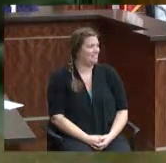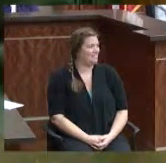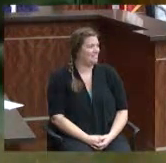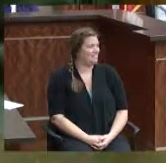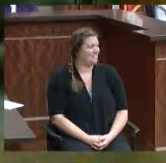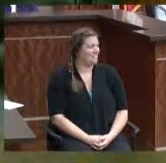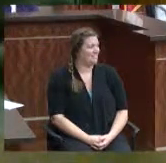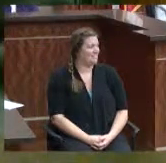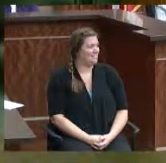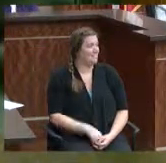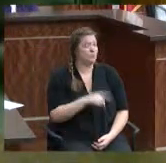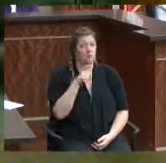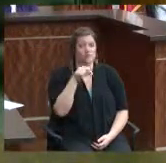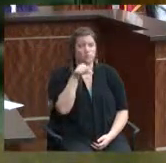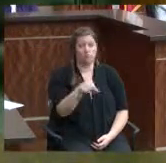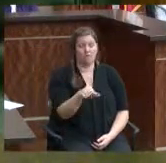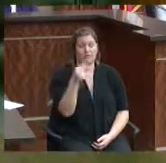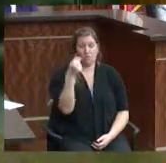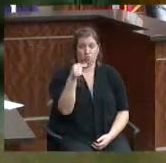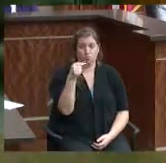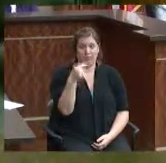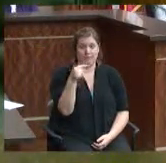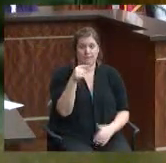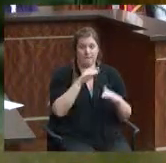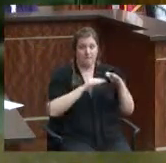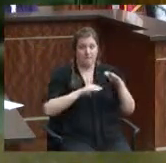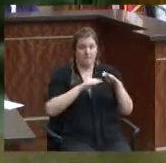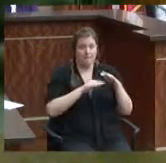Okay, you need to press the button so the green light comes on at the base.